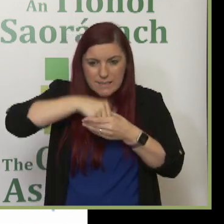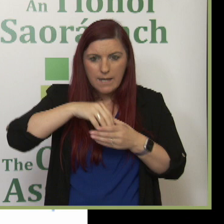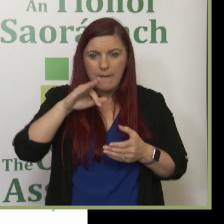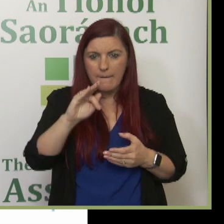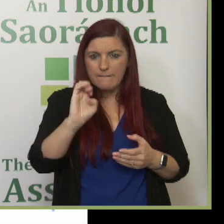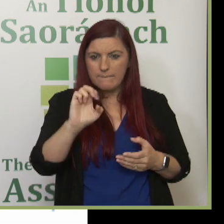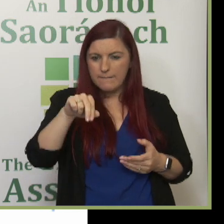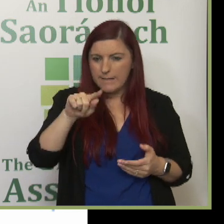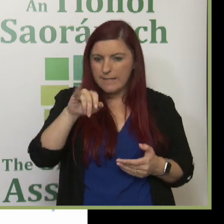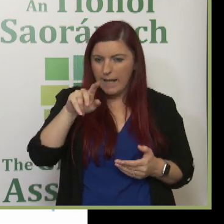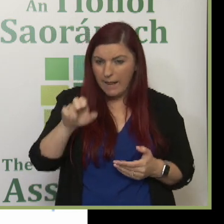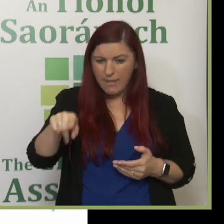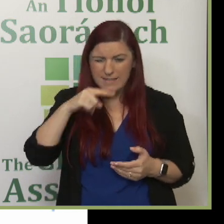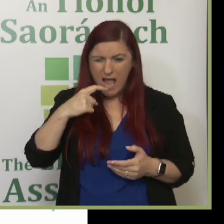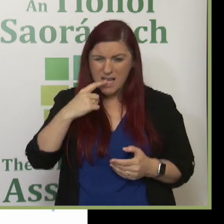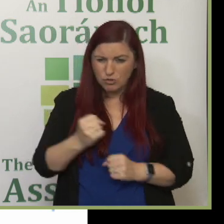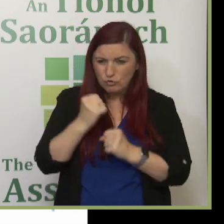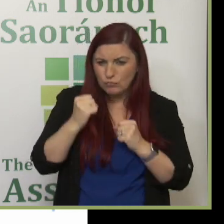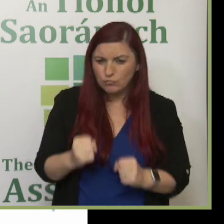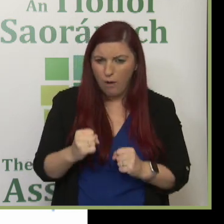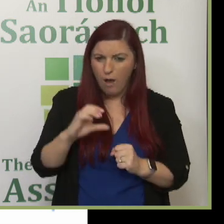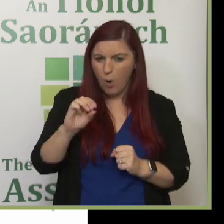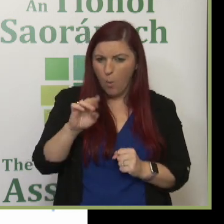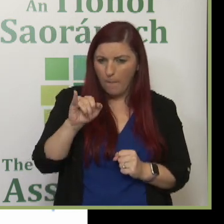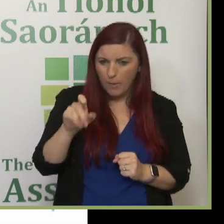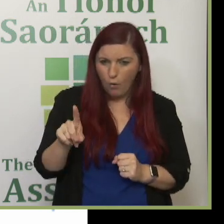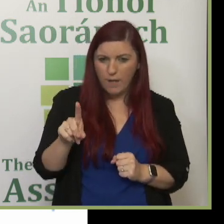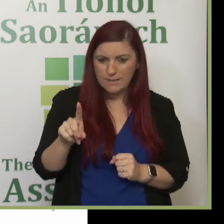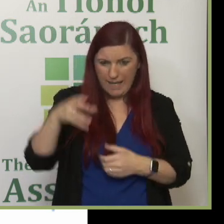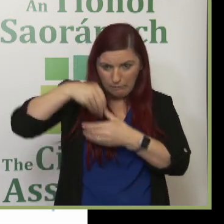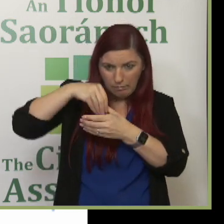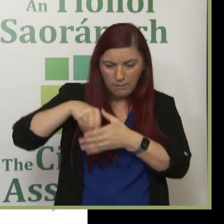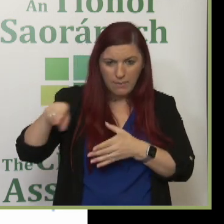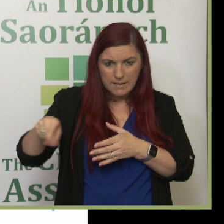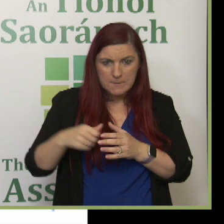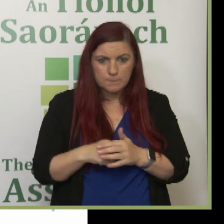potent synthetic opioid that's responsible for a public health emergency in North America.